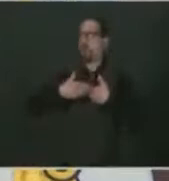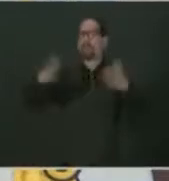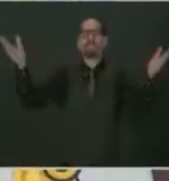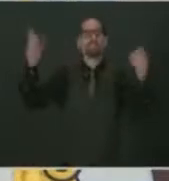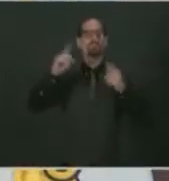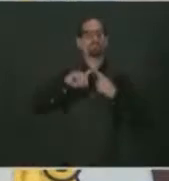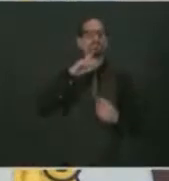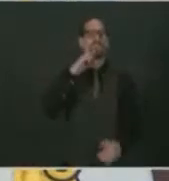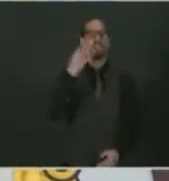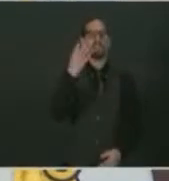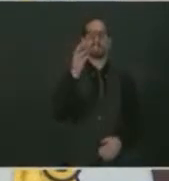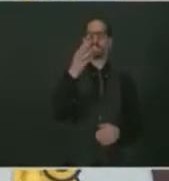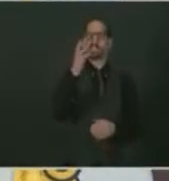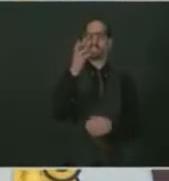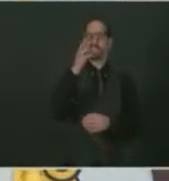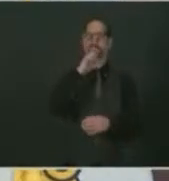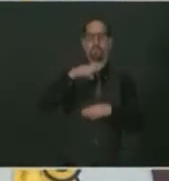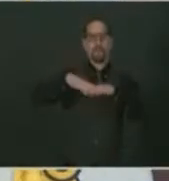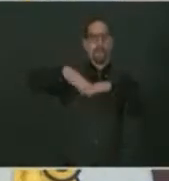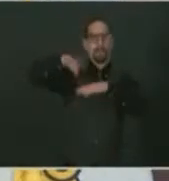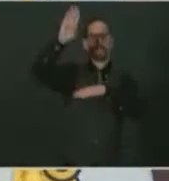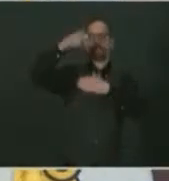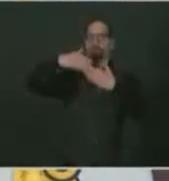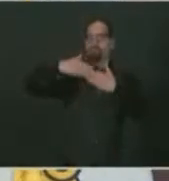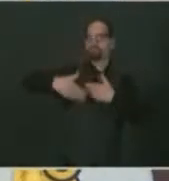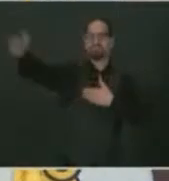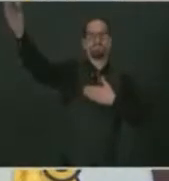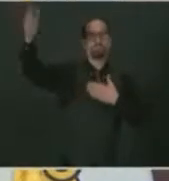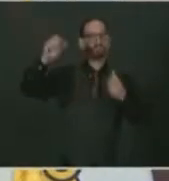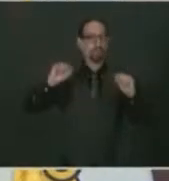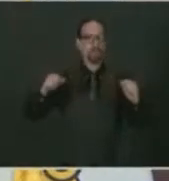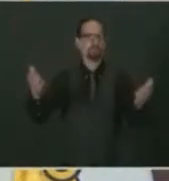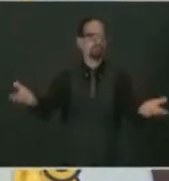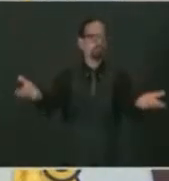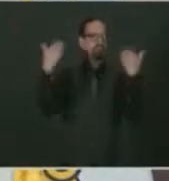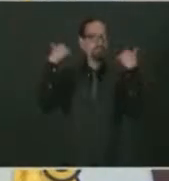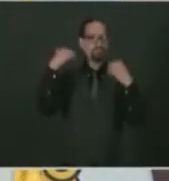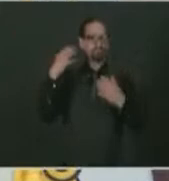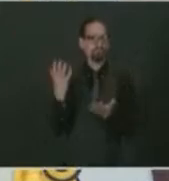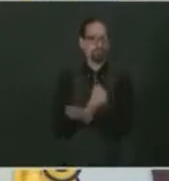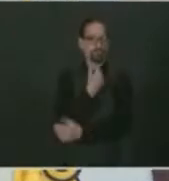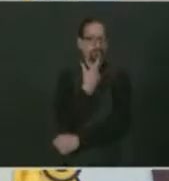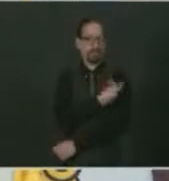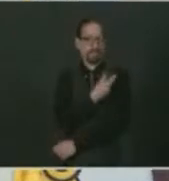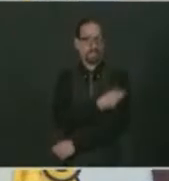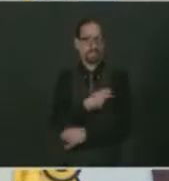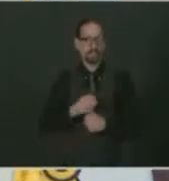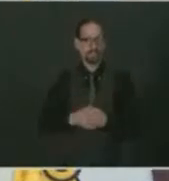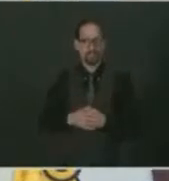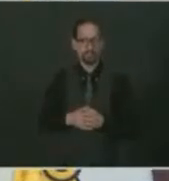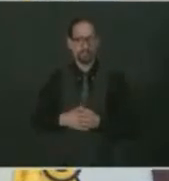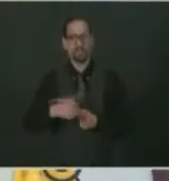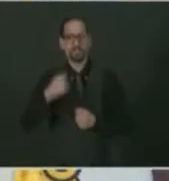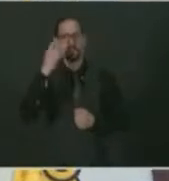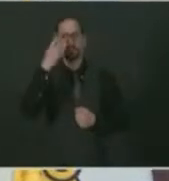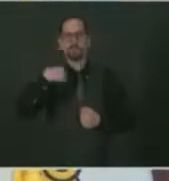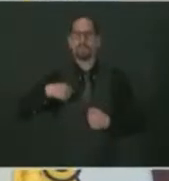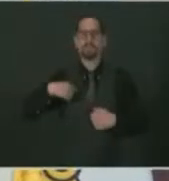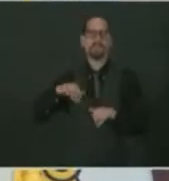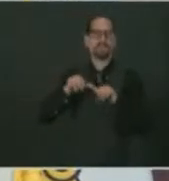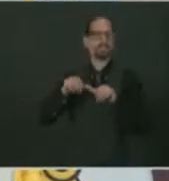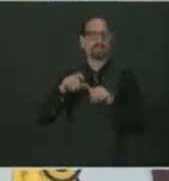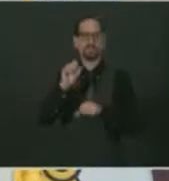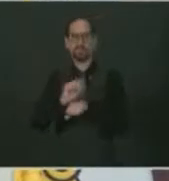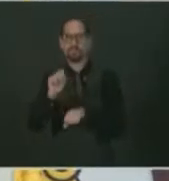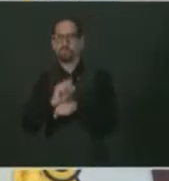together an accelerated eligibility timeline to ensure that vaccination appointments will gradually open up to different age